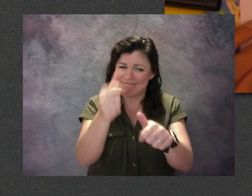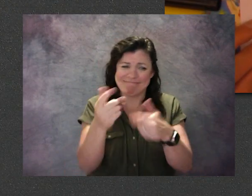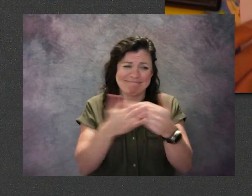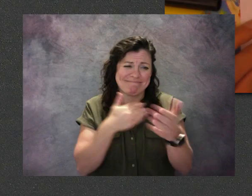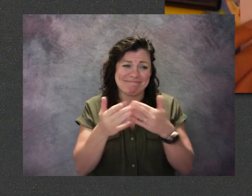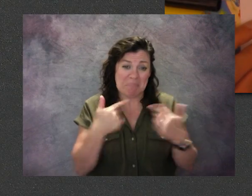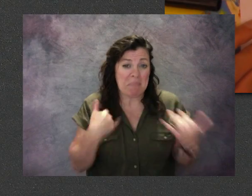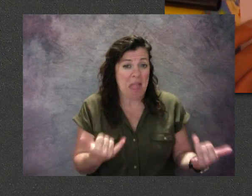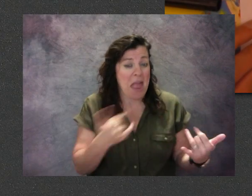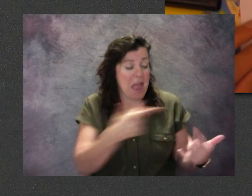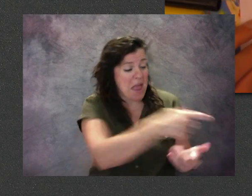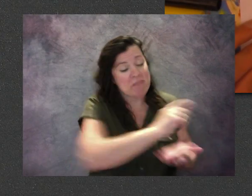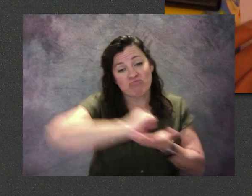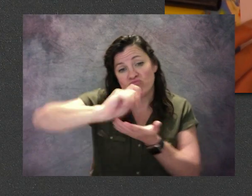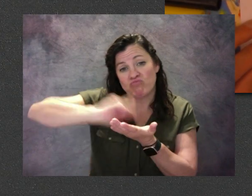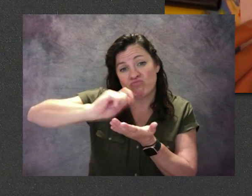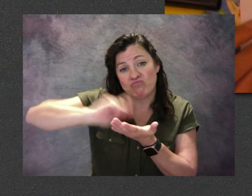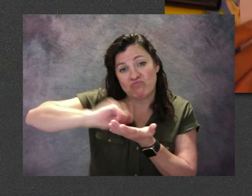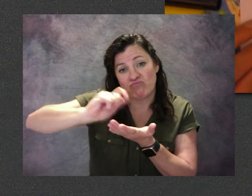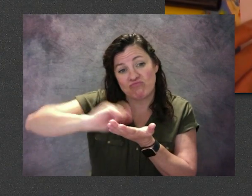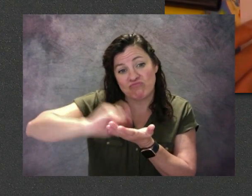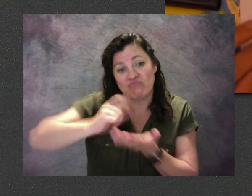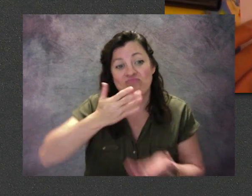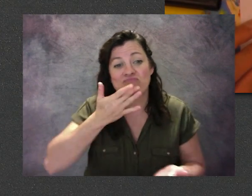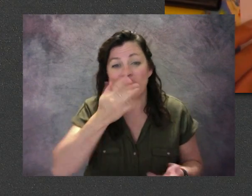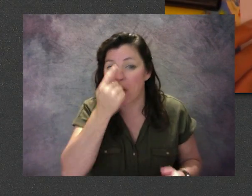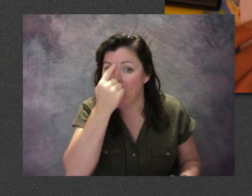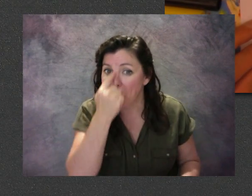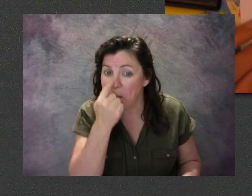and use some crayons in my art.